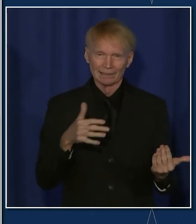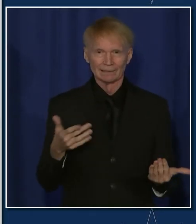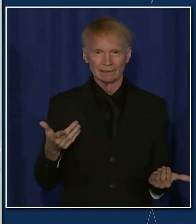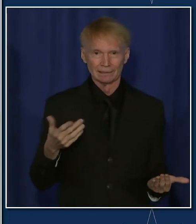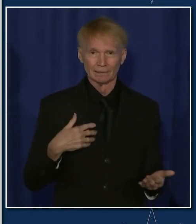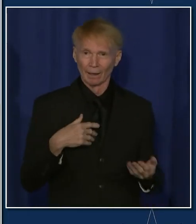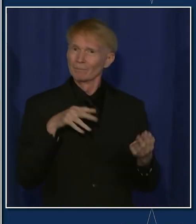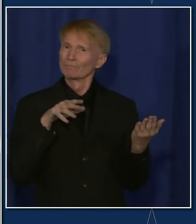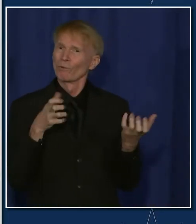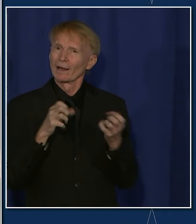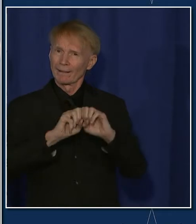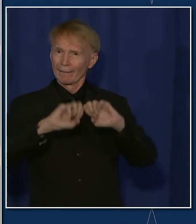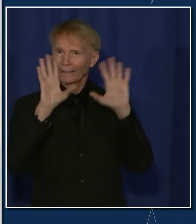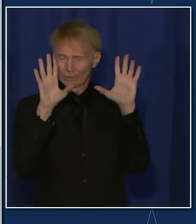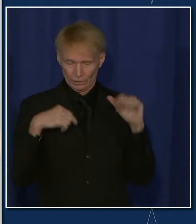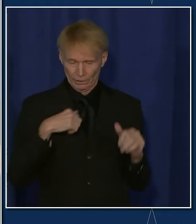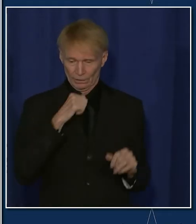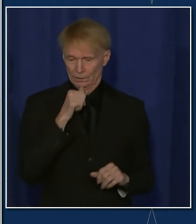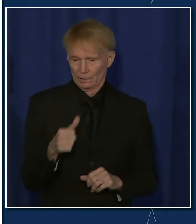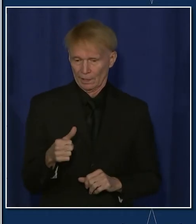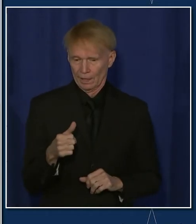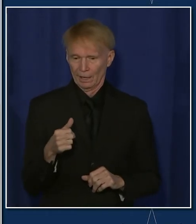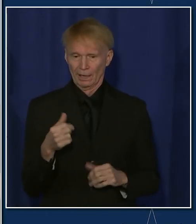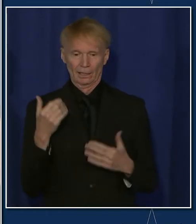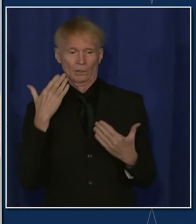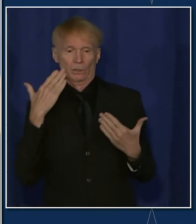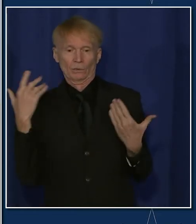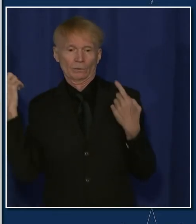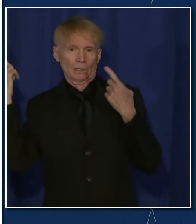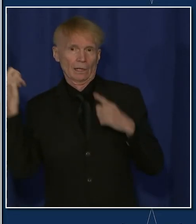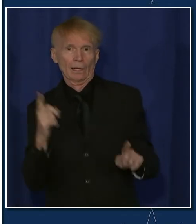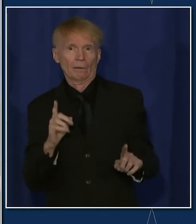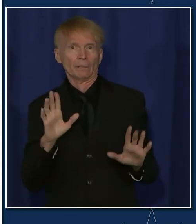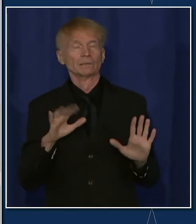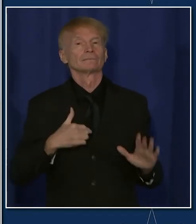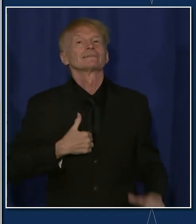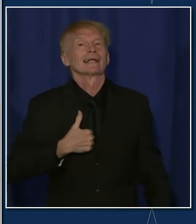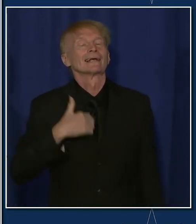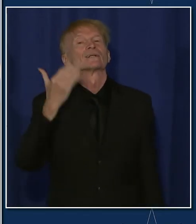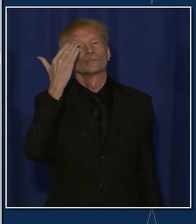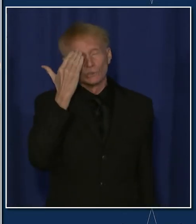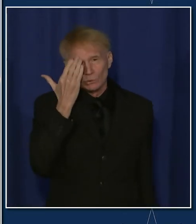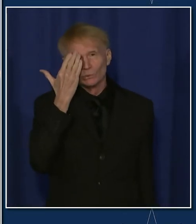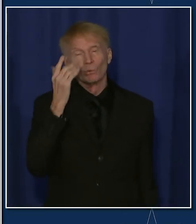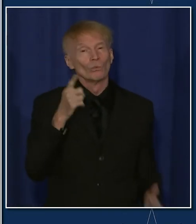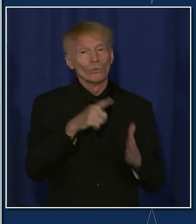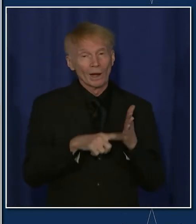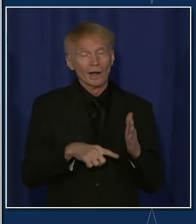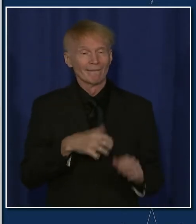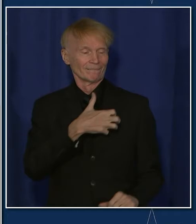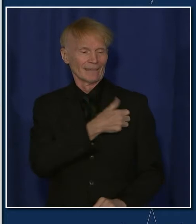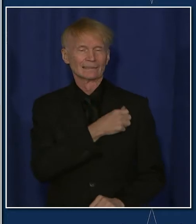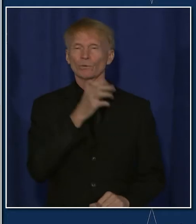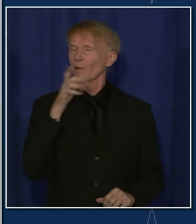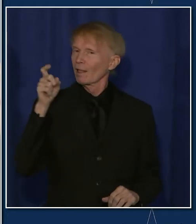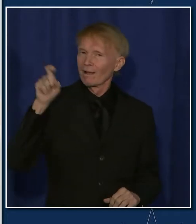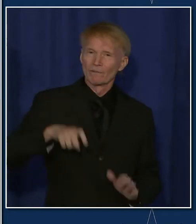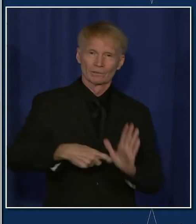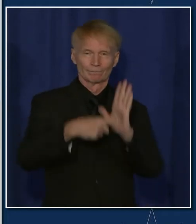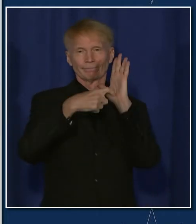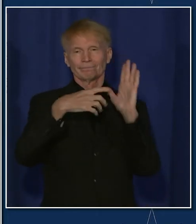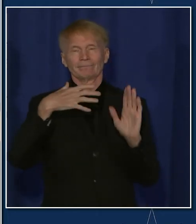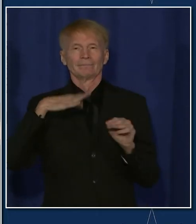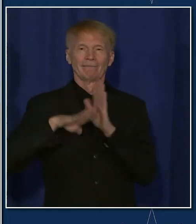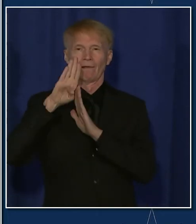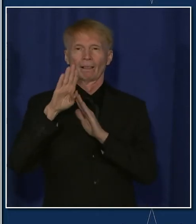transparent. I did not want what I knew was going to happen. I knew a vaccine had to be developed. I did